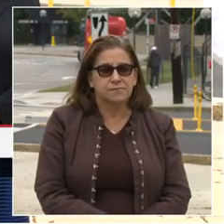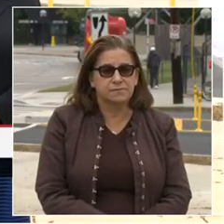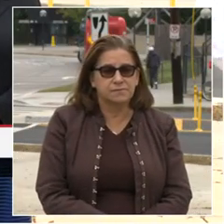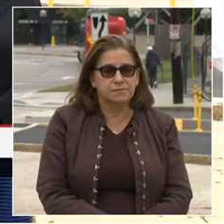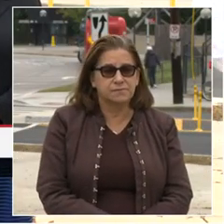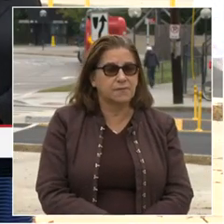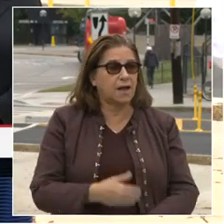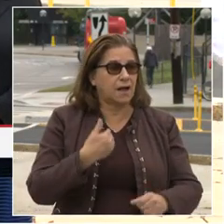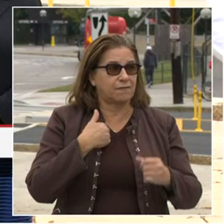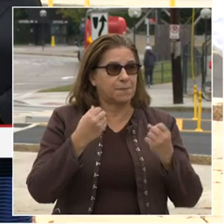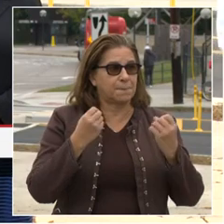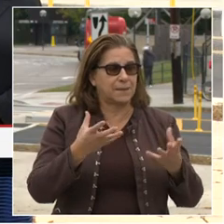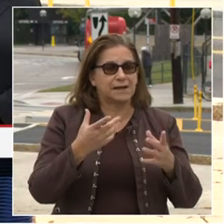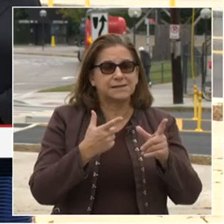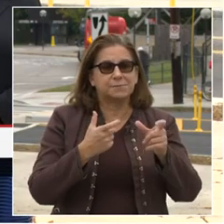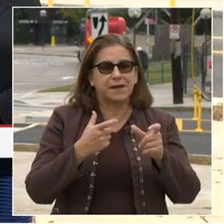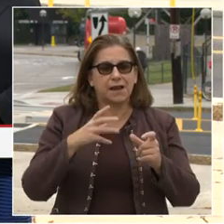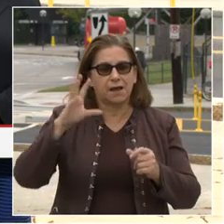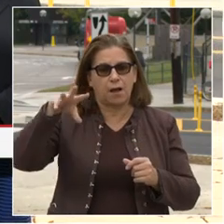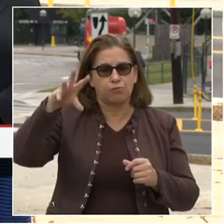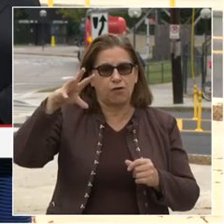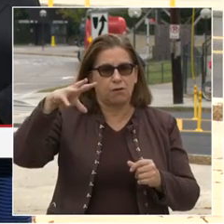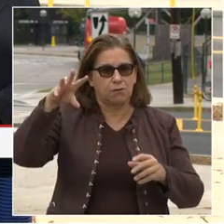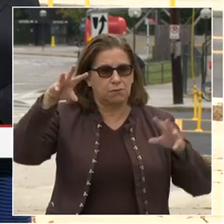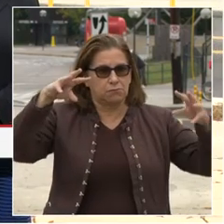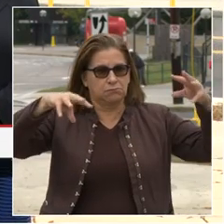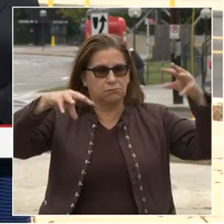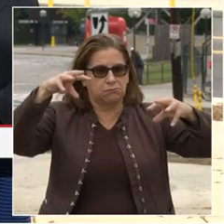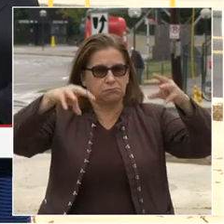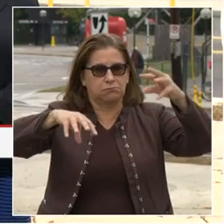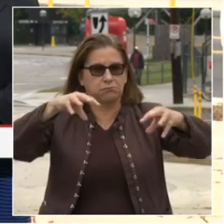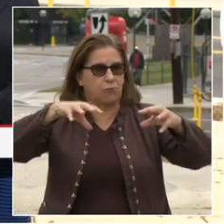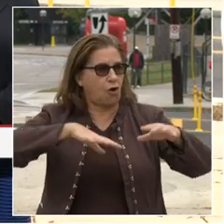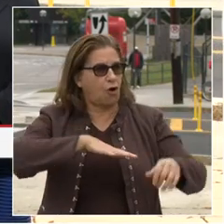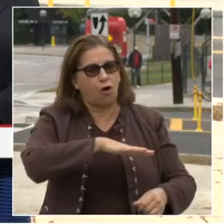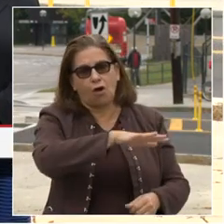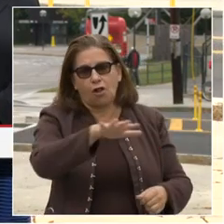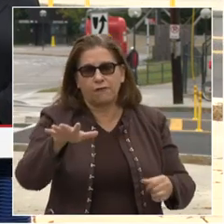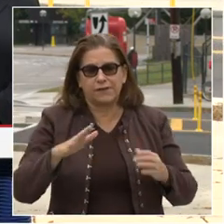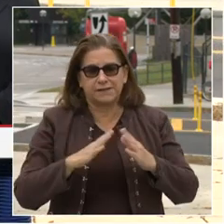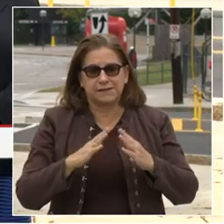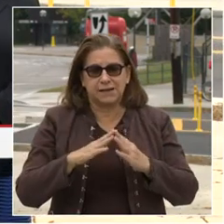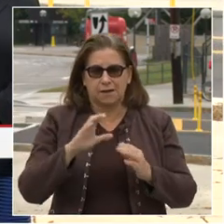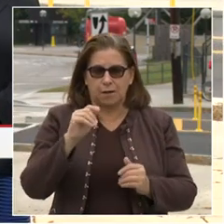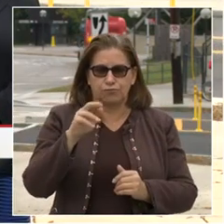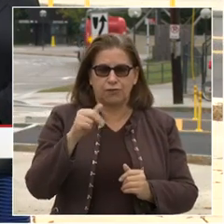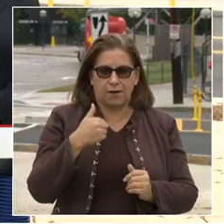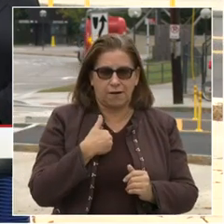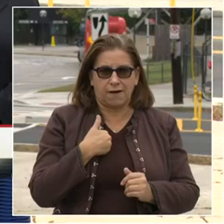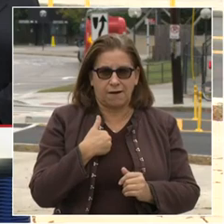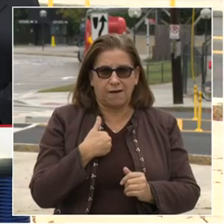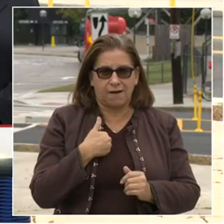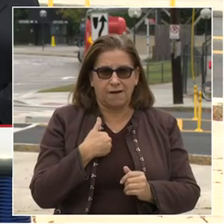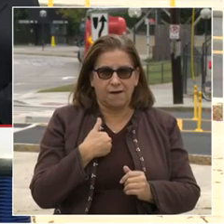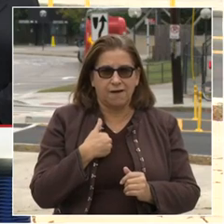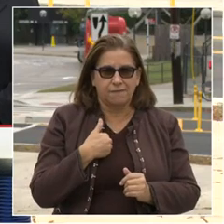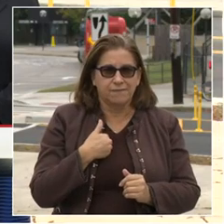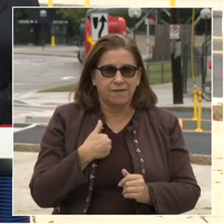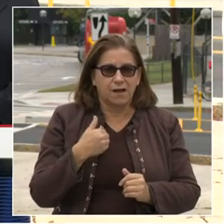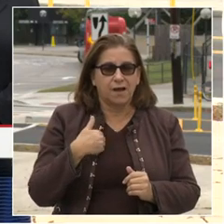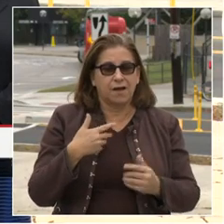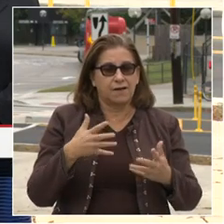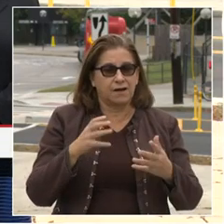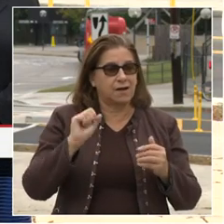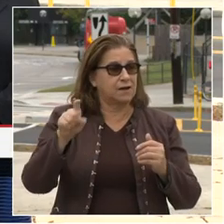enforce traffic safety laws in the district. What I've asked DDOT and